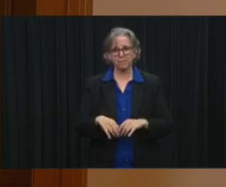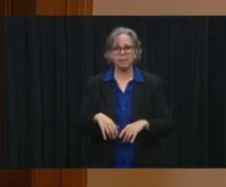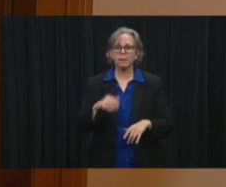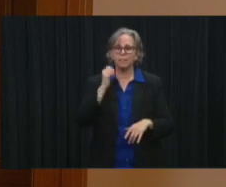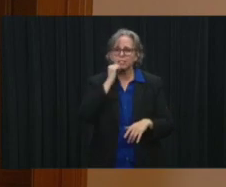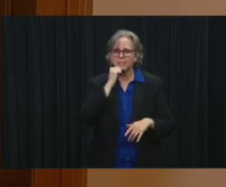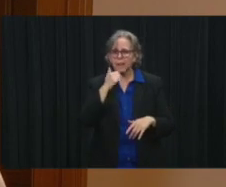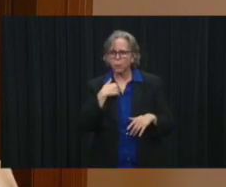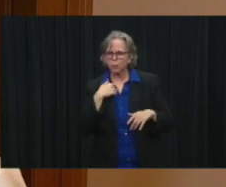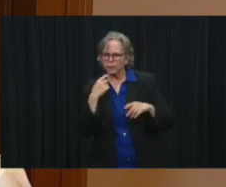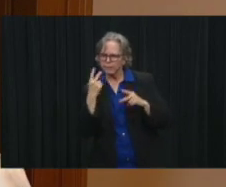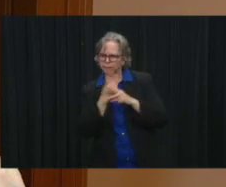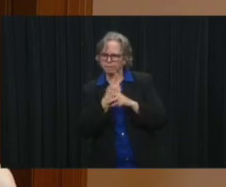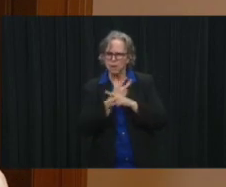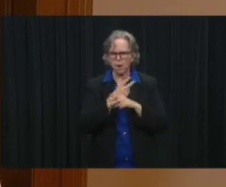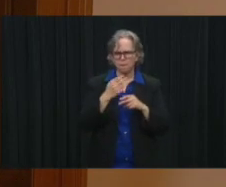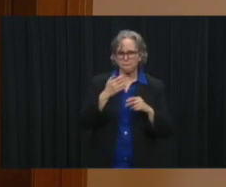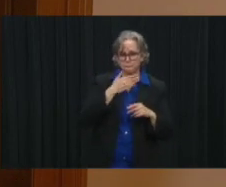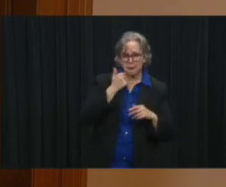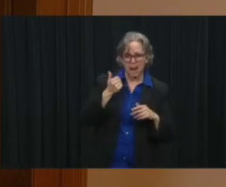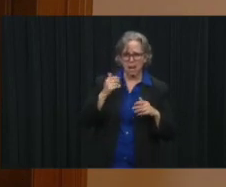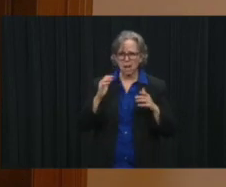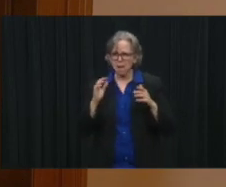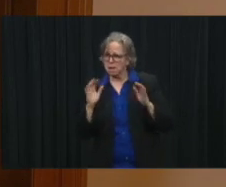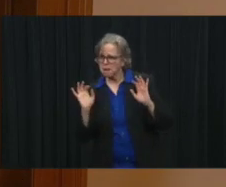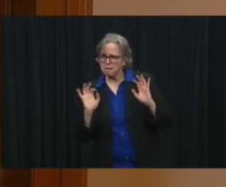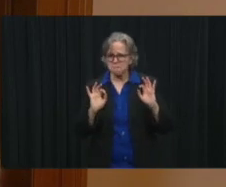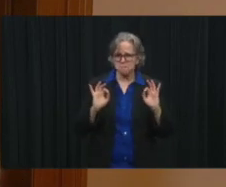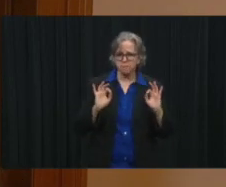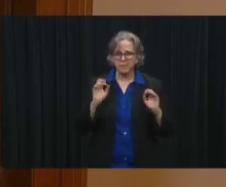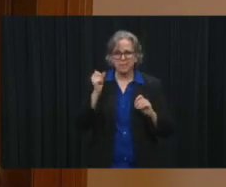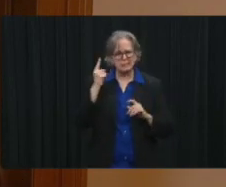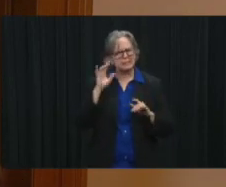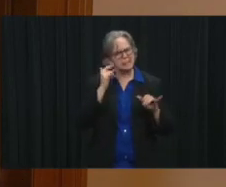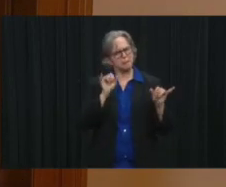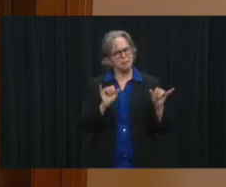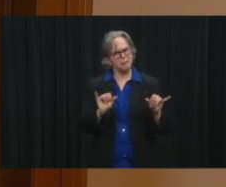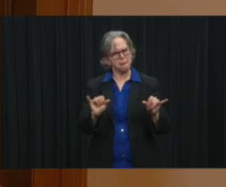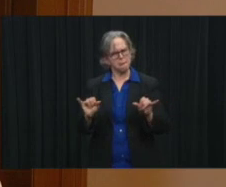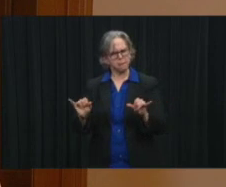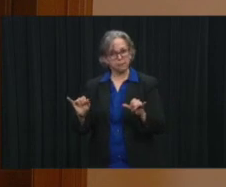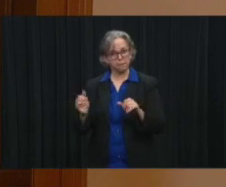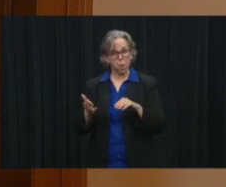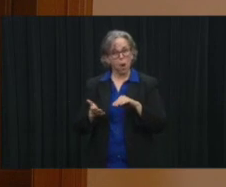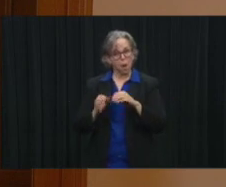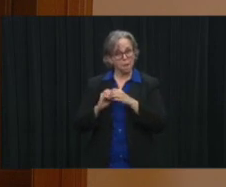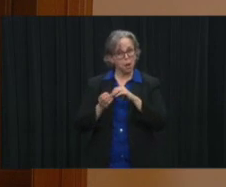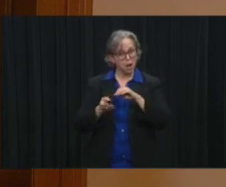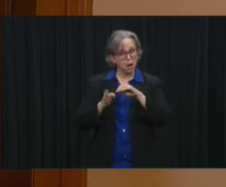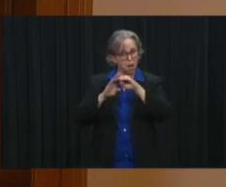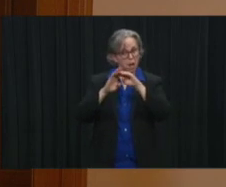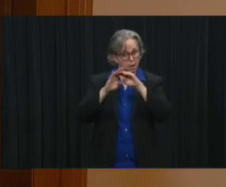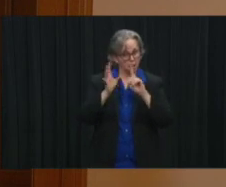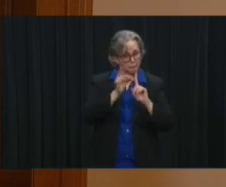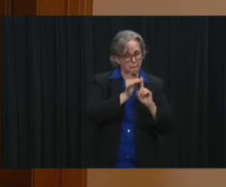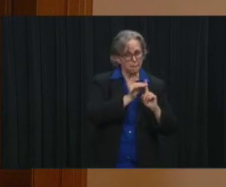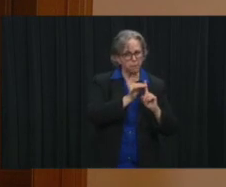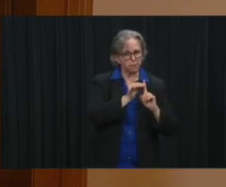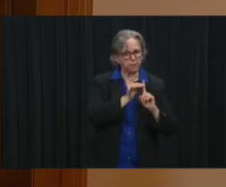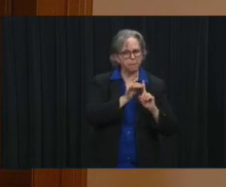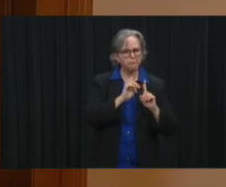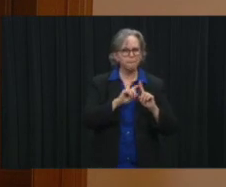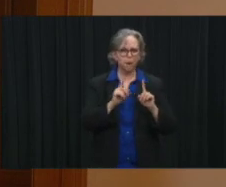better, but we're staying very steady, even with this increase in cases of a good proportionate. It's ranged from the 20